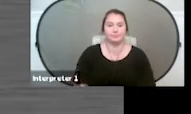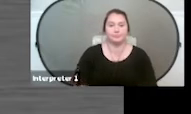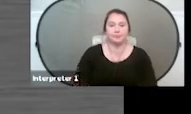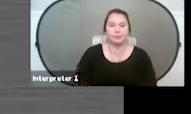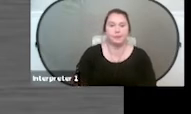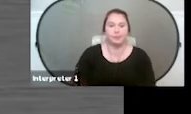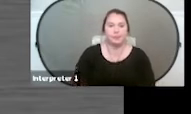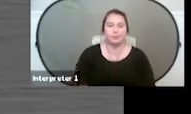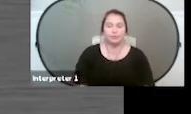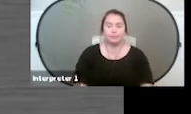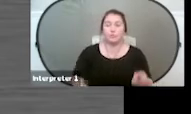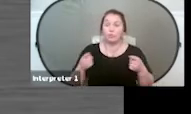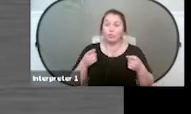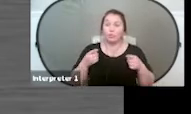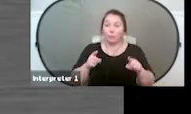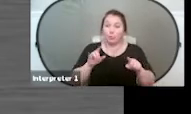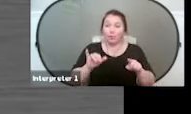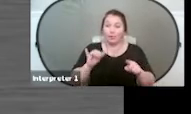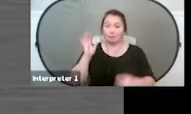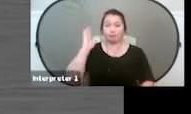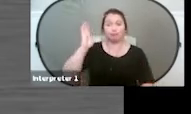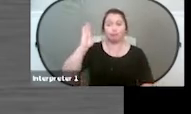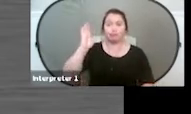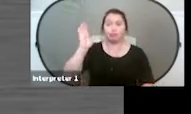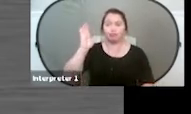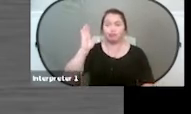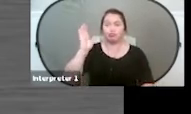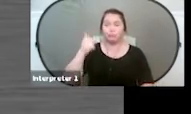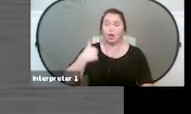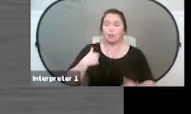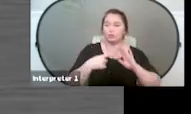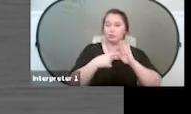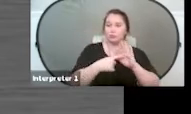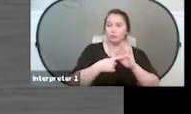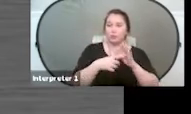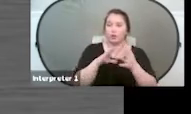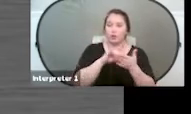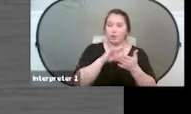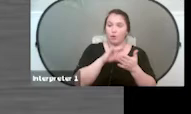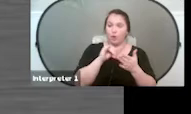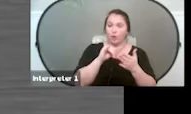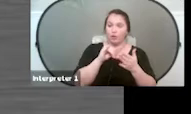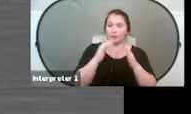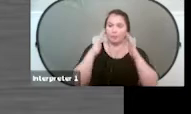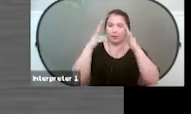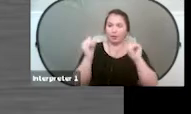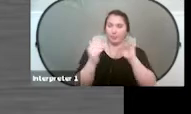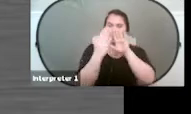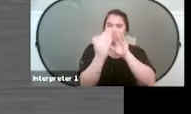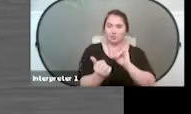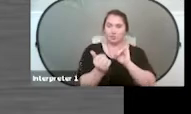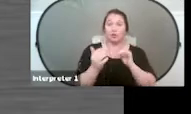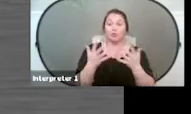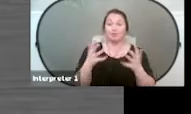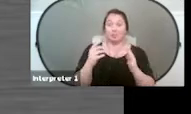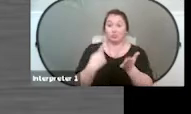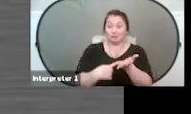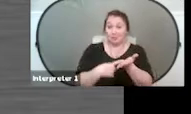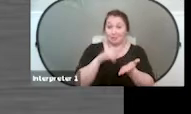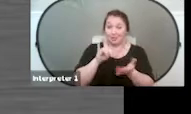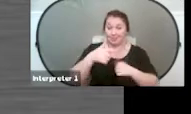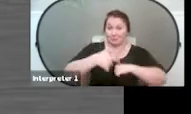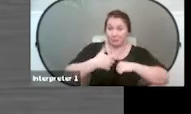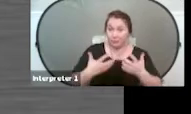So during that presentation, I also showed you the learning pyramid. And what we talked about during that time